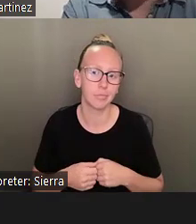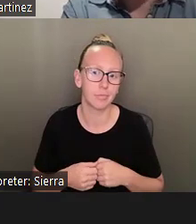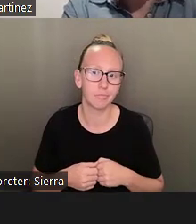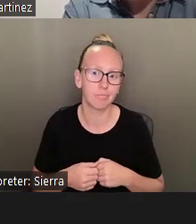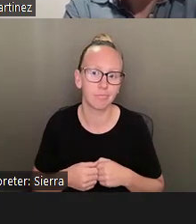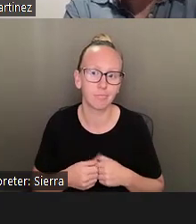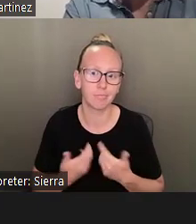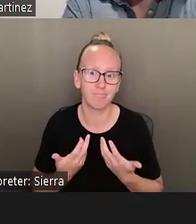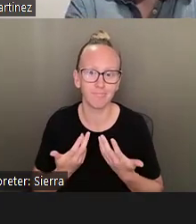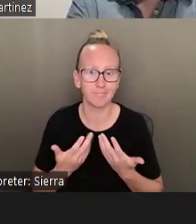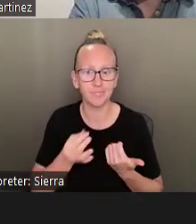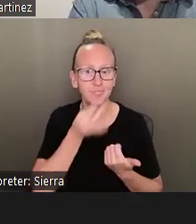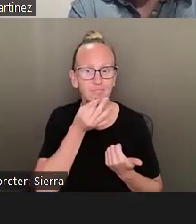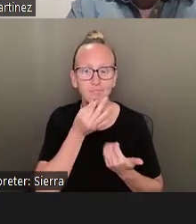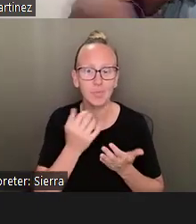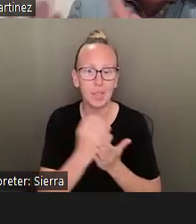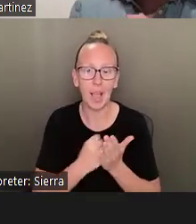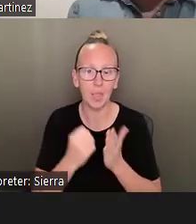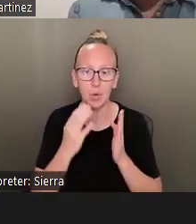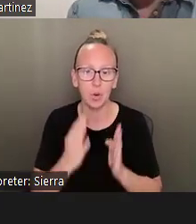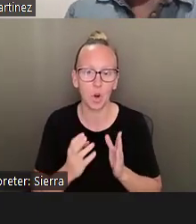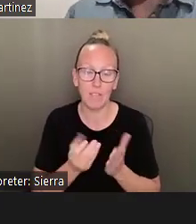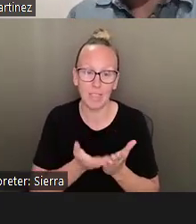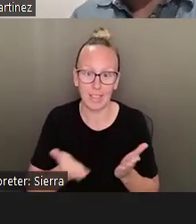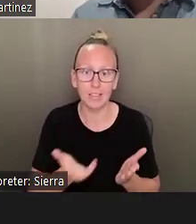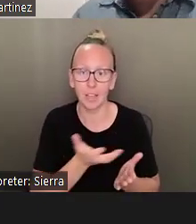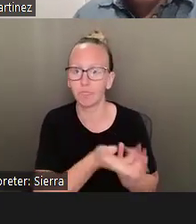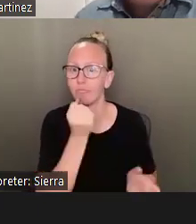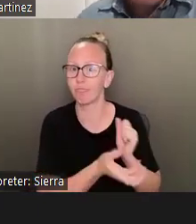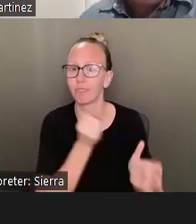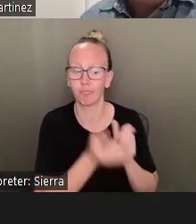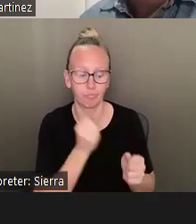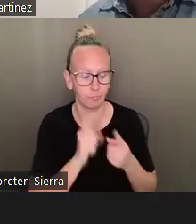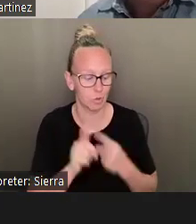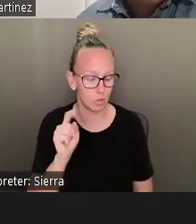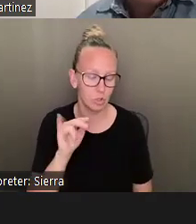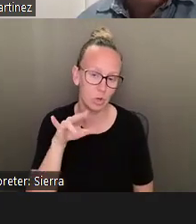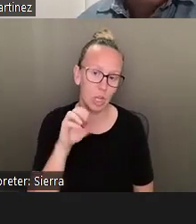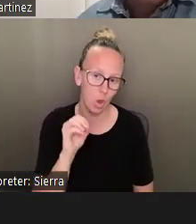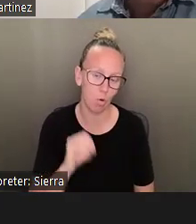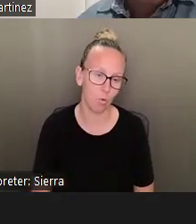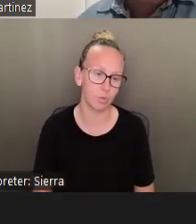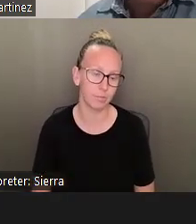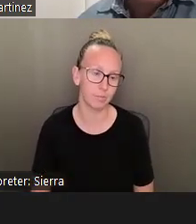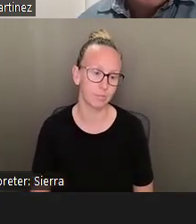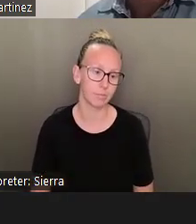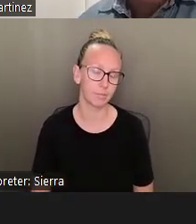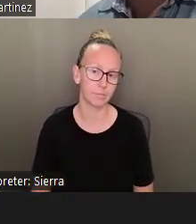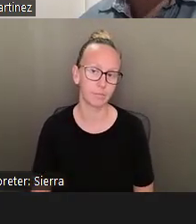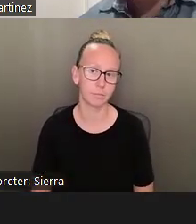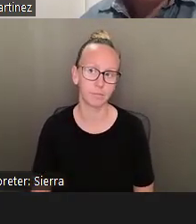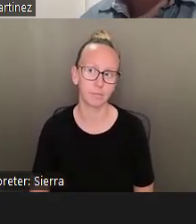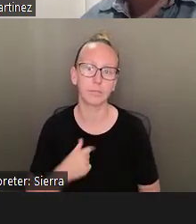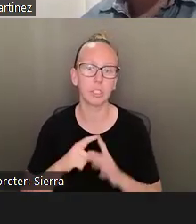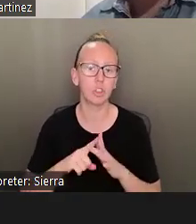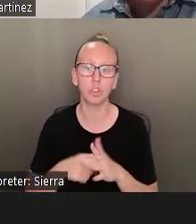prolific gatherer of things takes back to their studio. I started